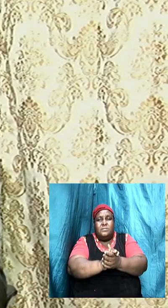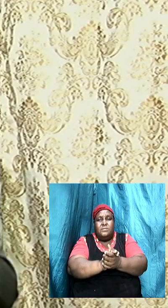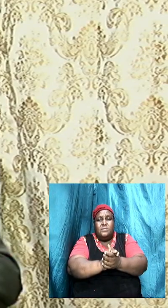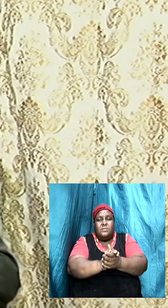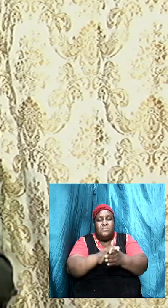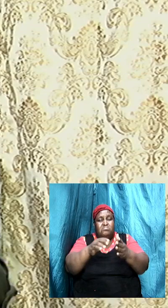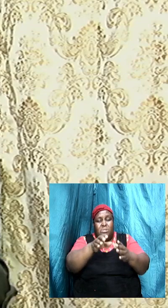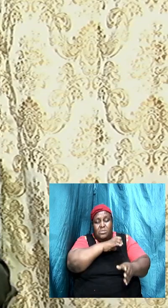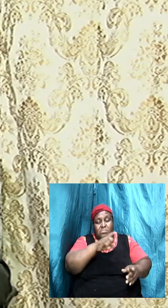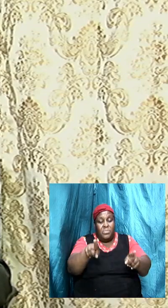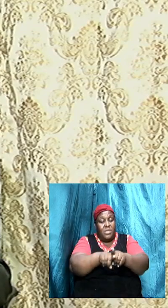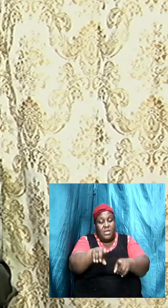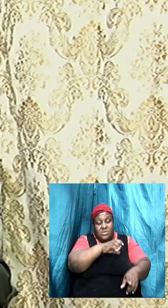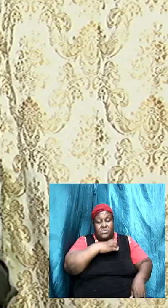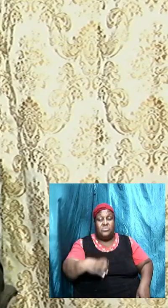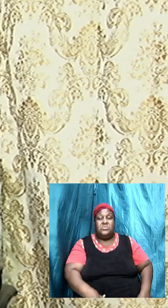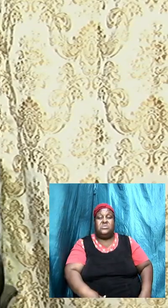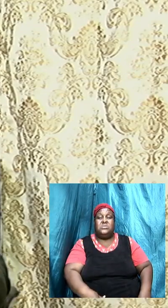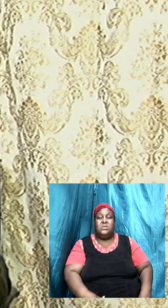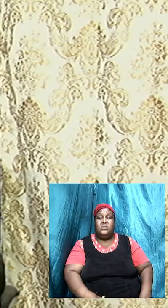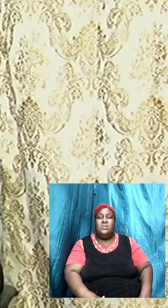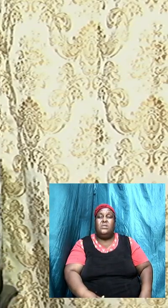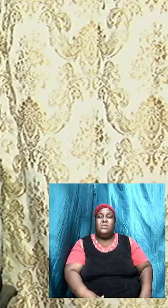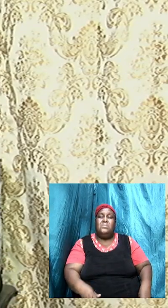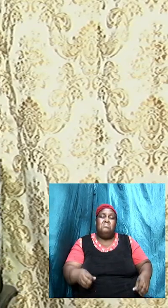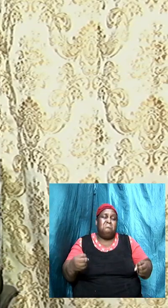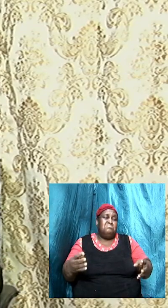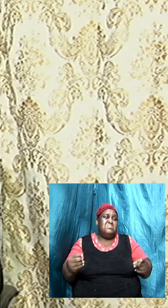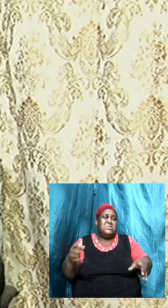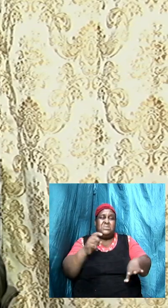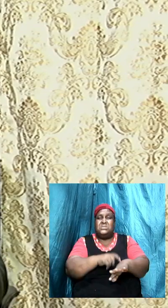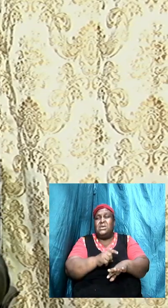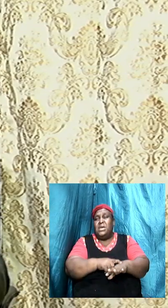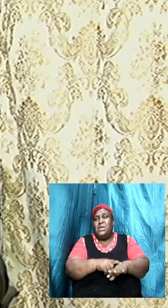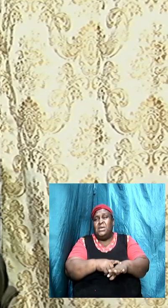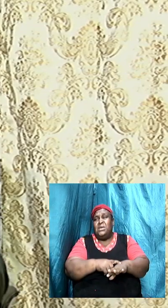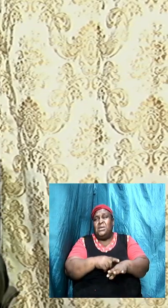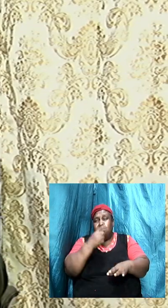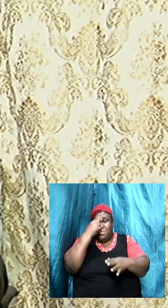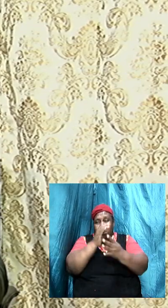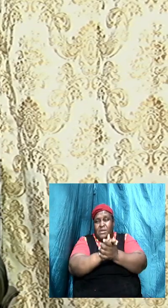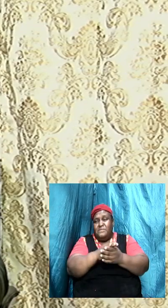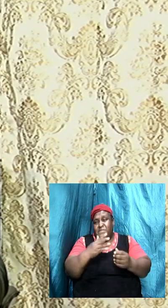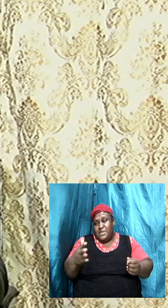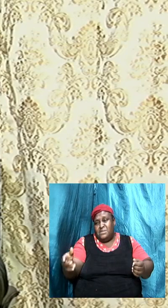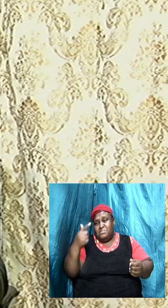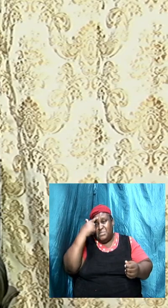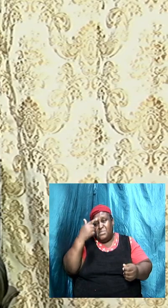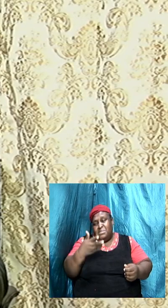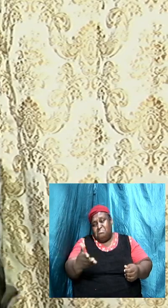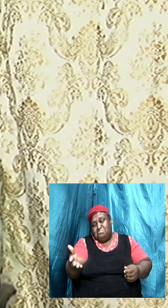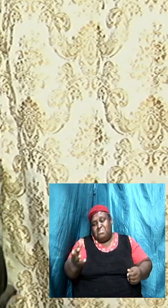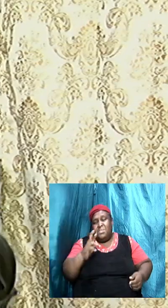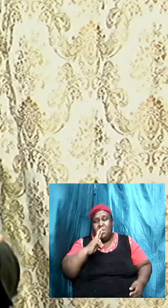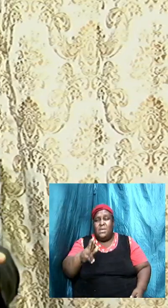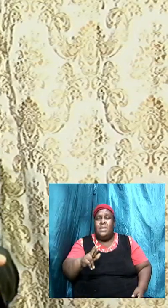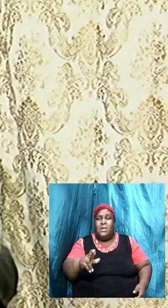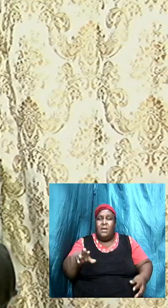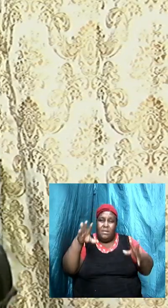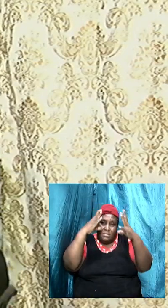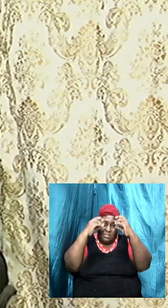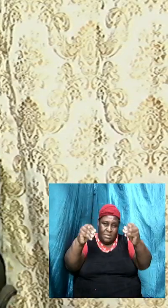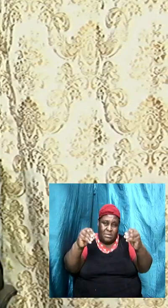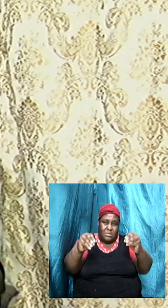As Christians, we often believe things because they are taught to